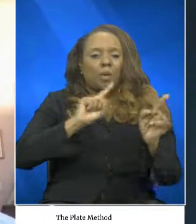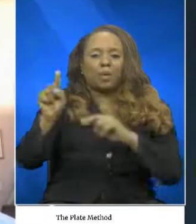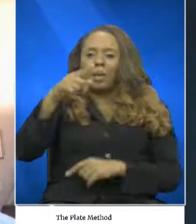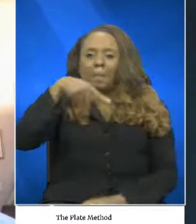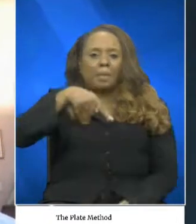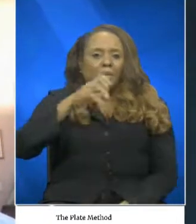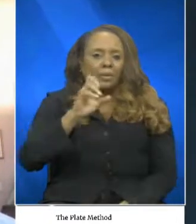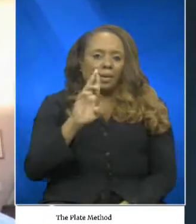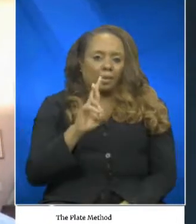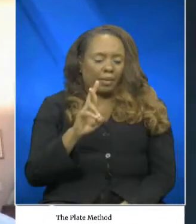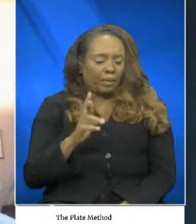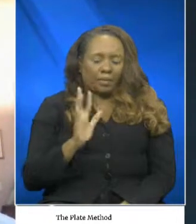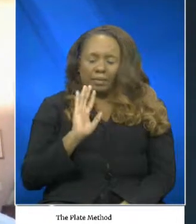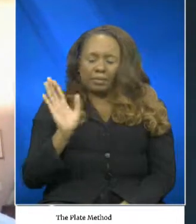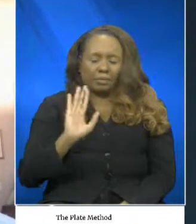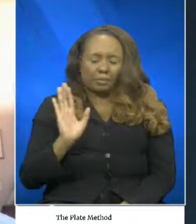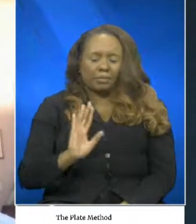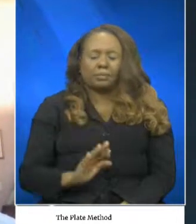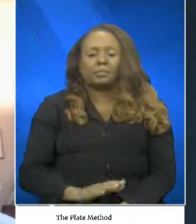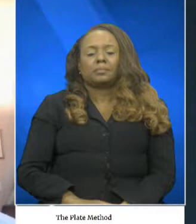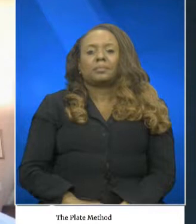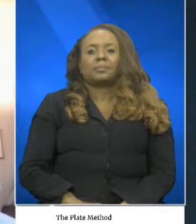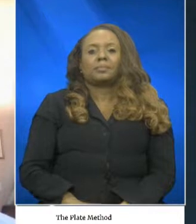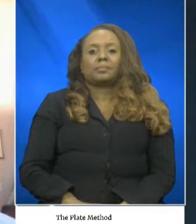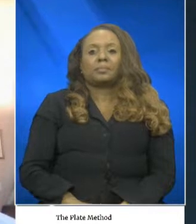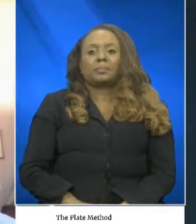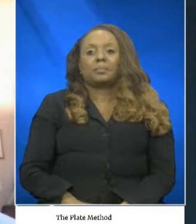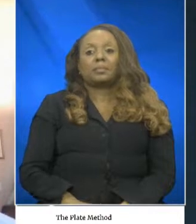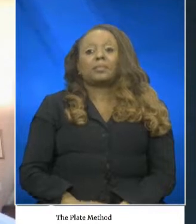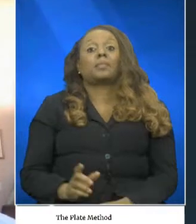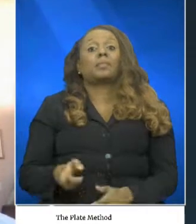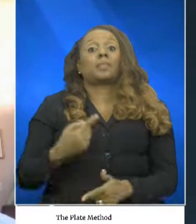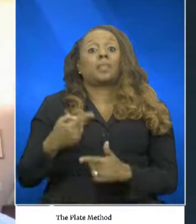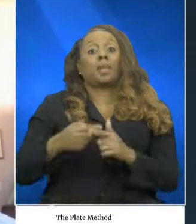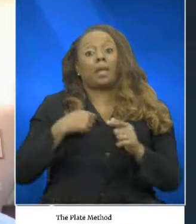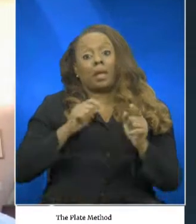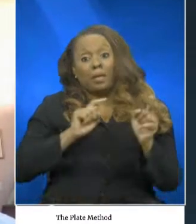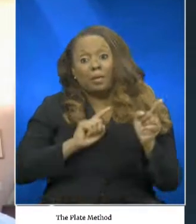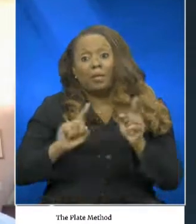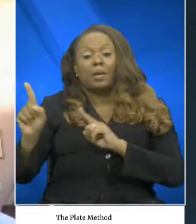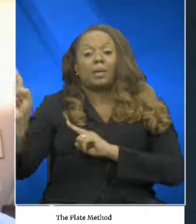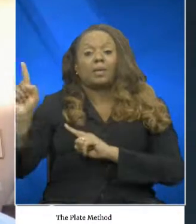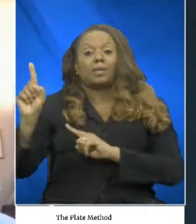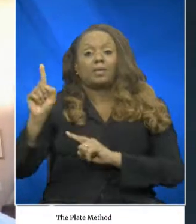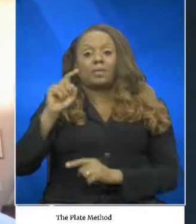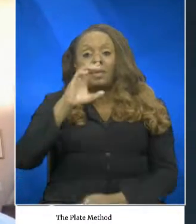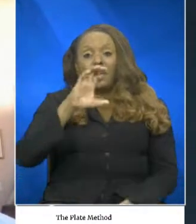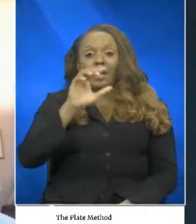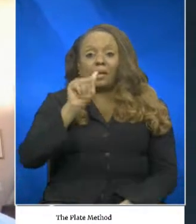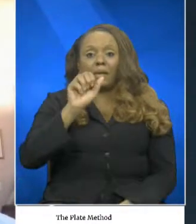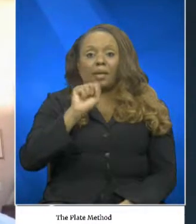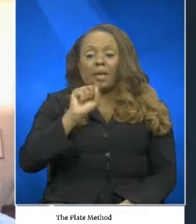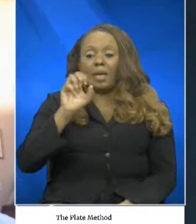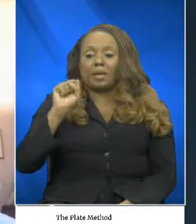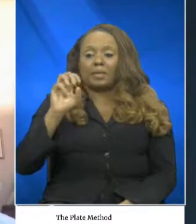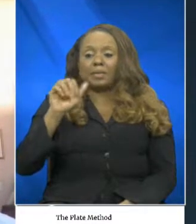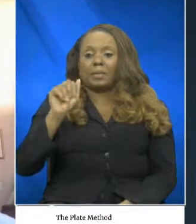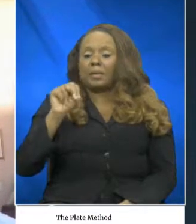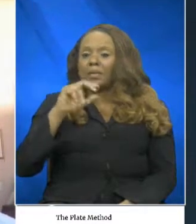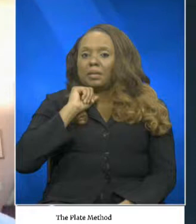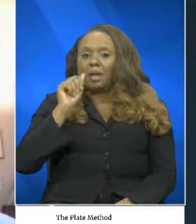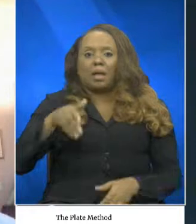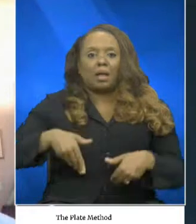I went to get the CAT scan, they wouldn't allow me to do it because when